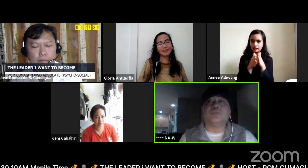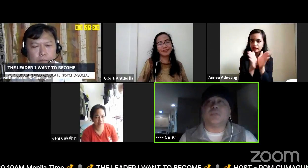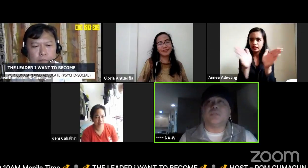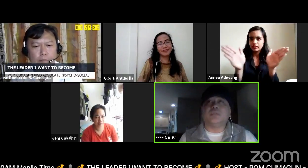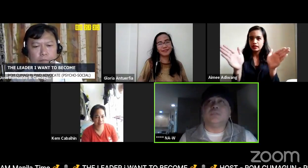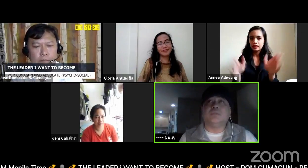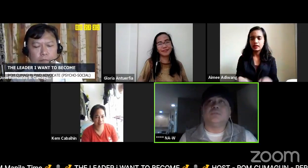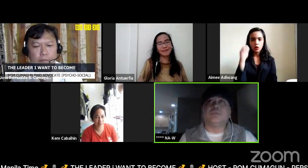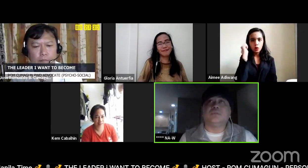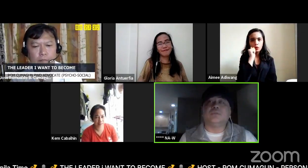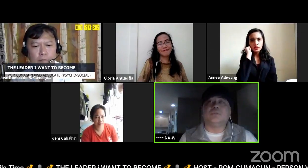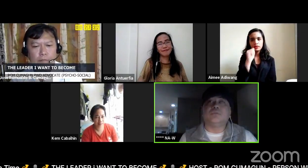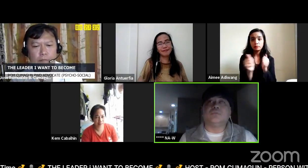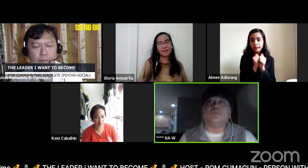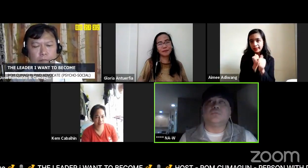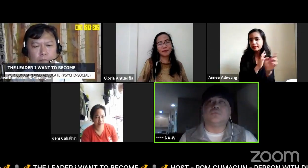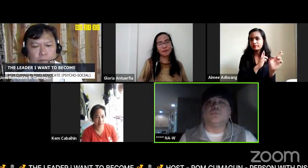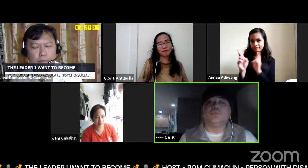which is always ready